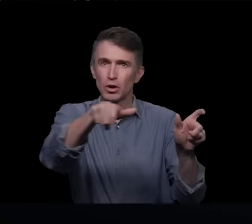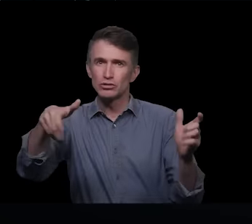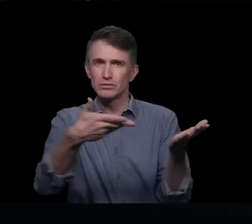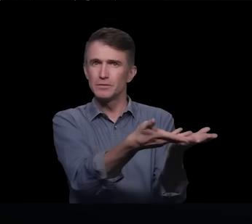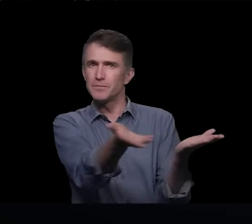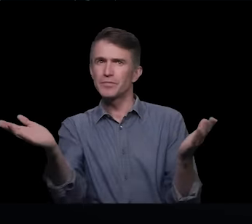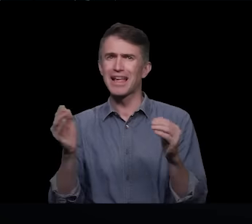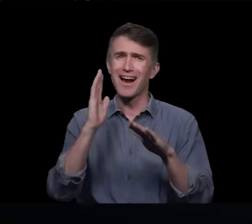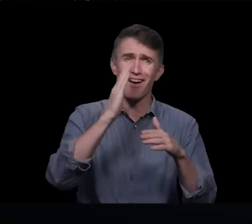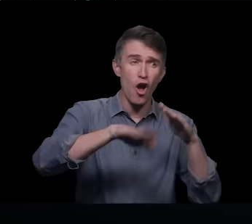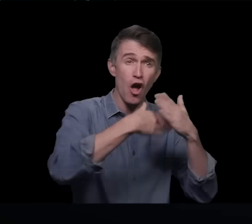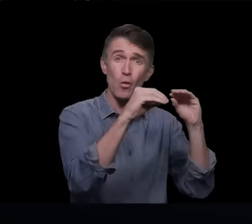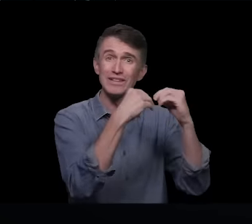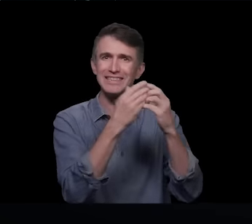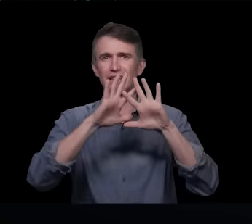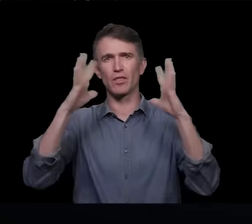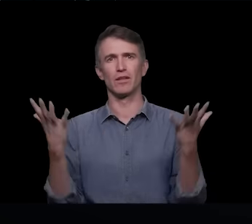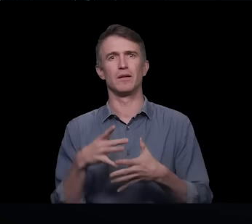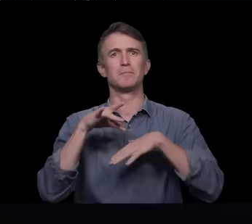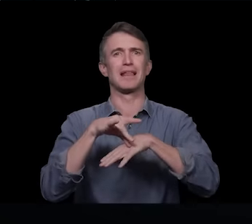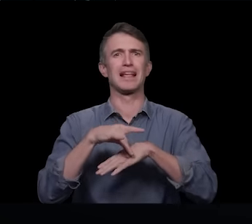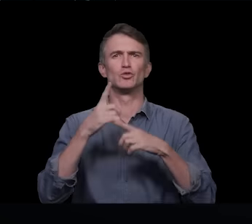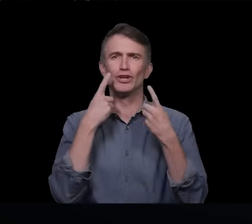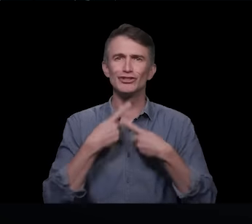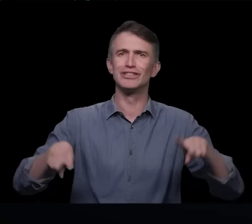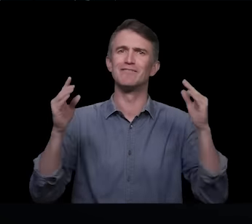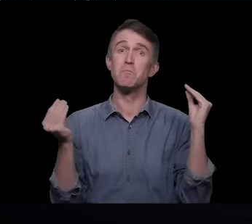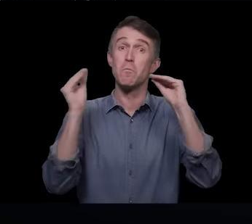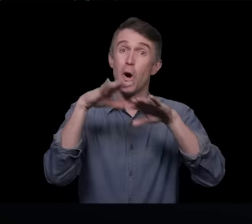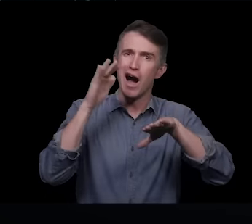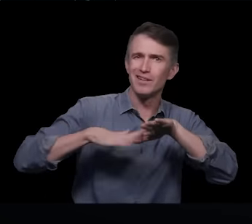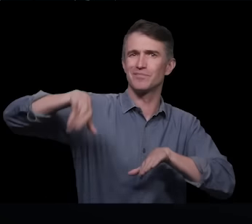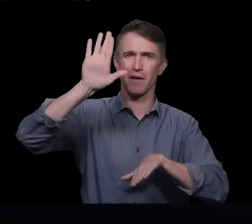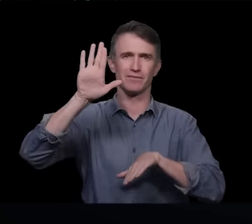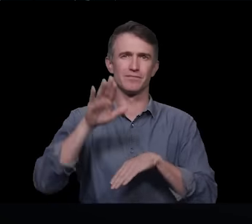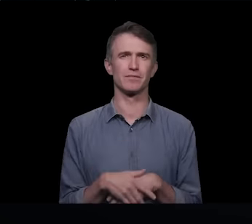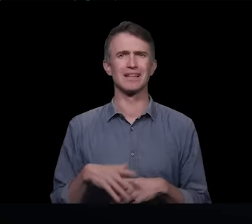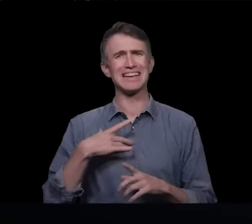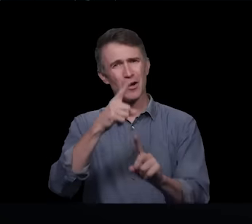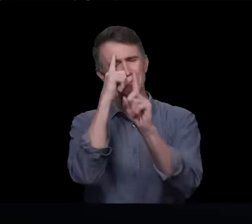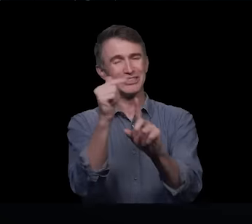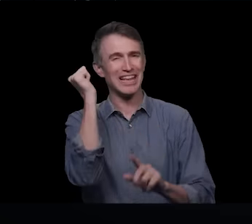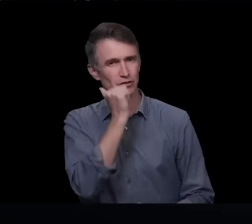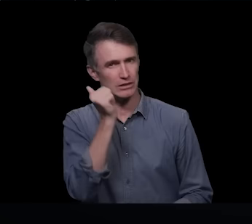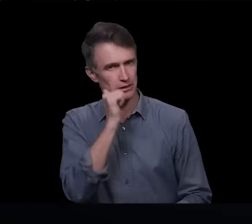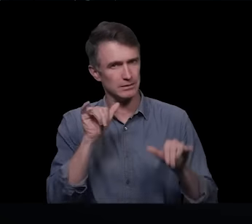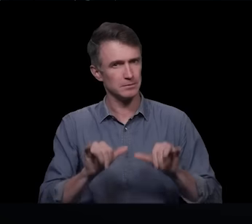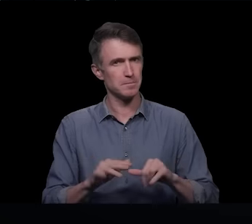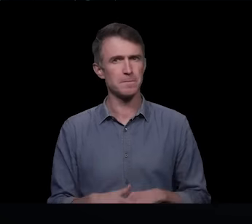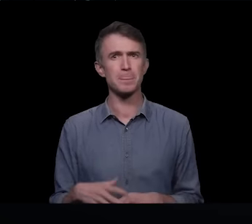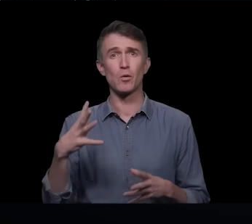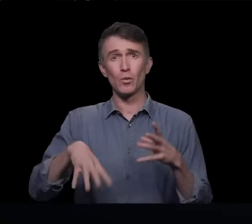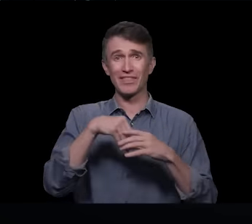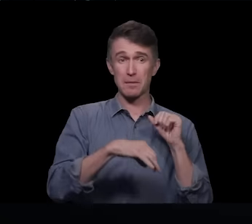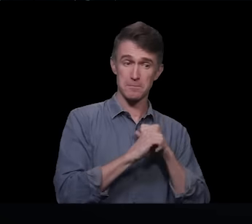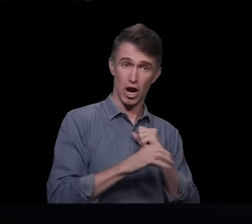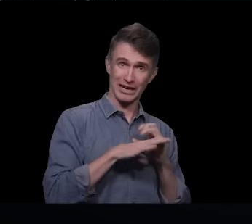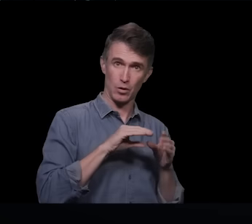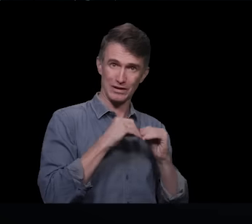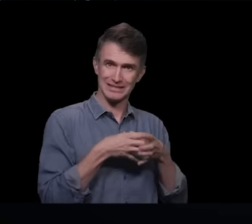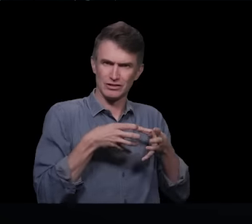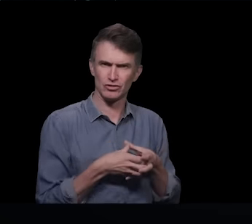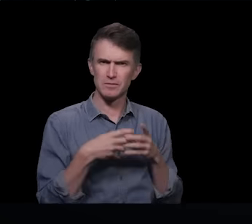every person and every organization on the planet to achieve more. And we strive to live up to this mission every day. Within the